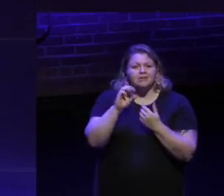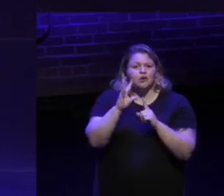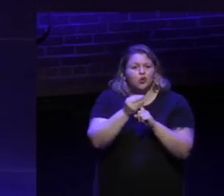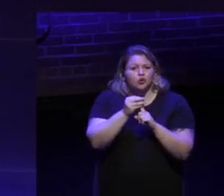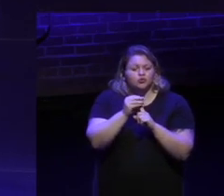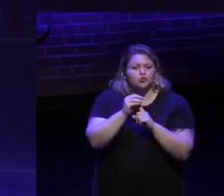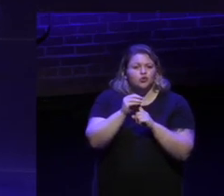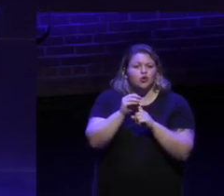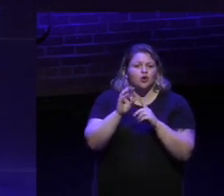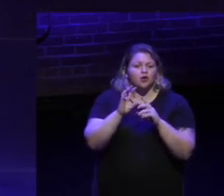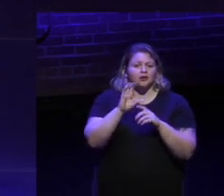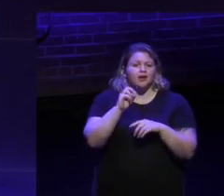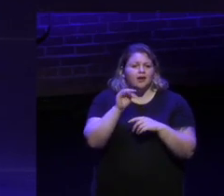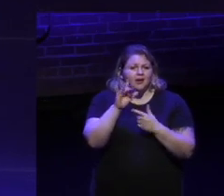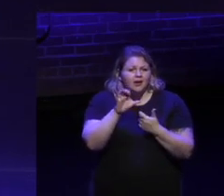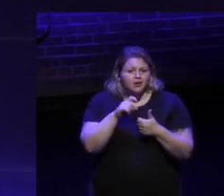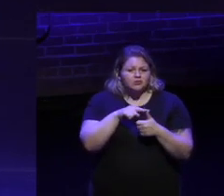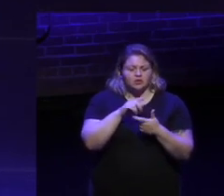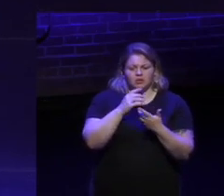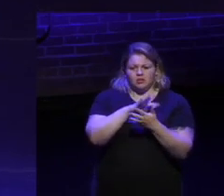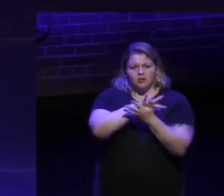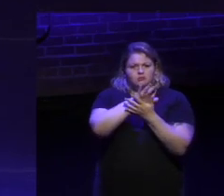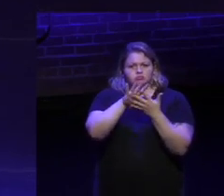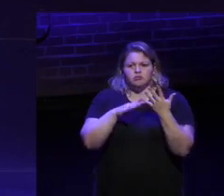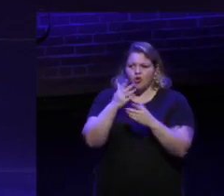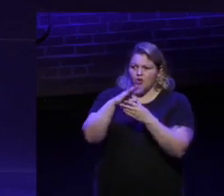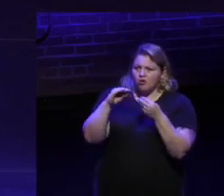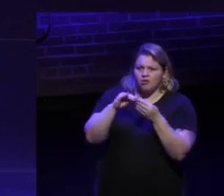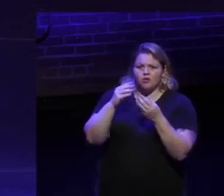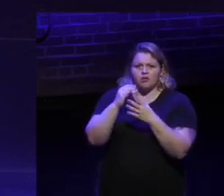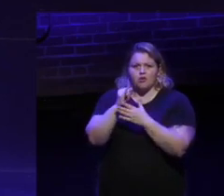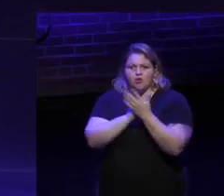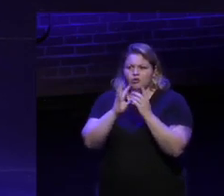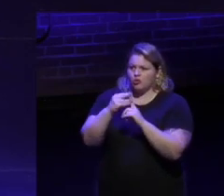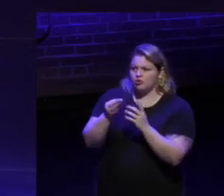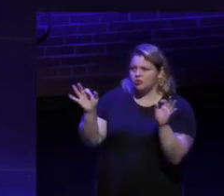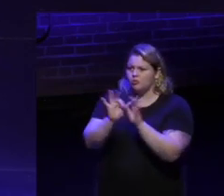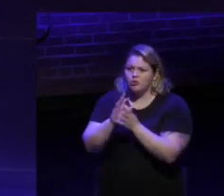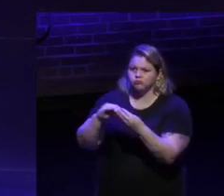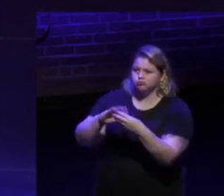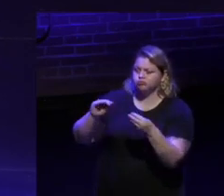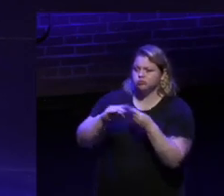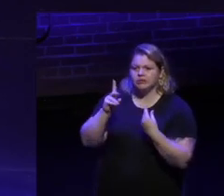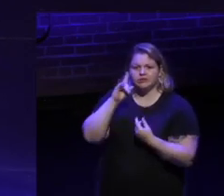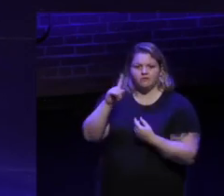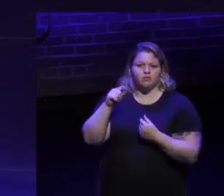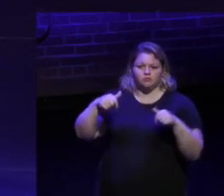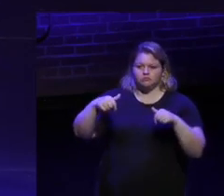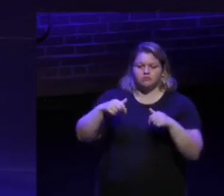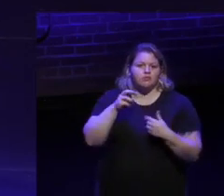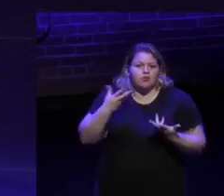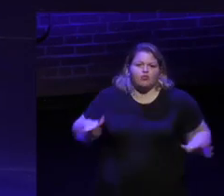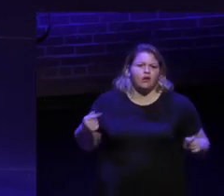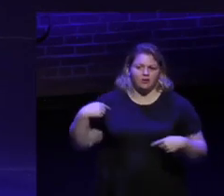Anita Walker very well, and of course, Mike Bobbitt after Anita. And have worked very closely with